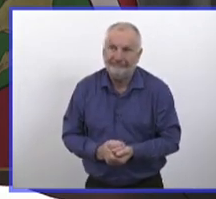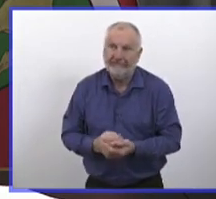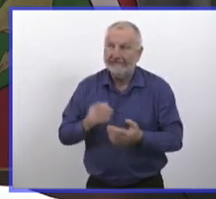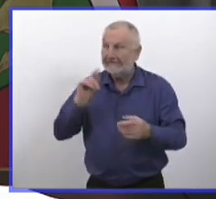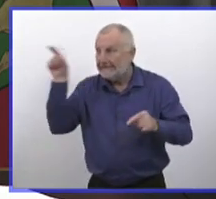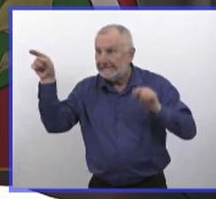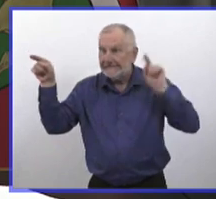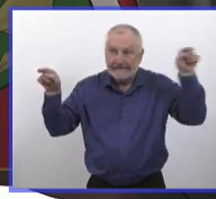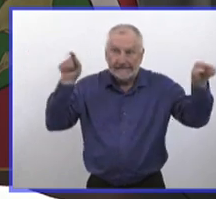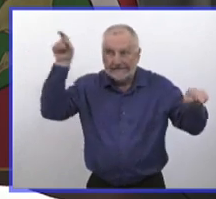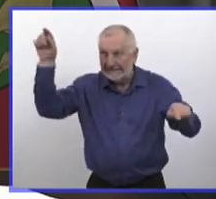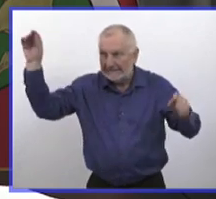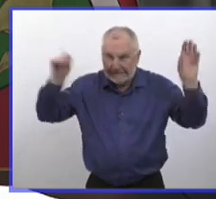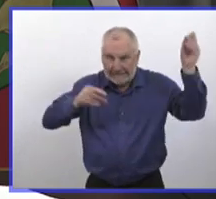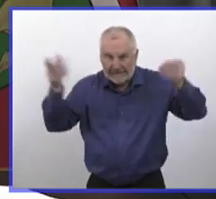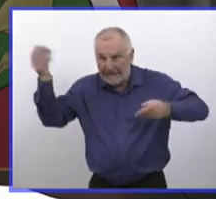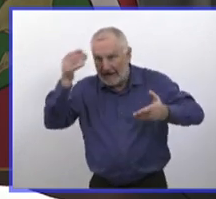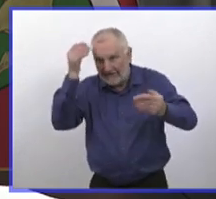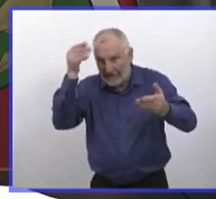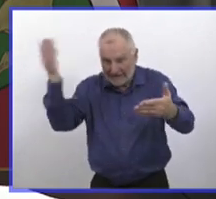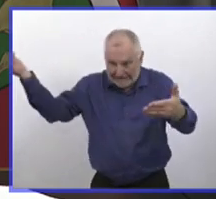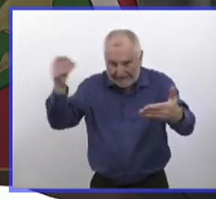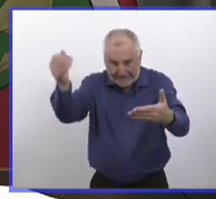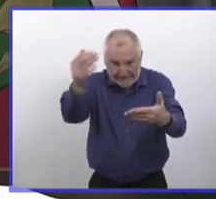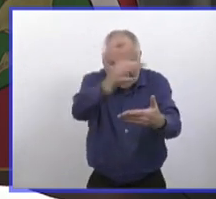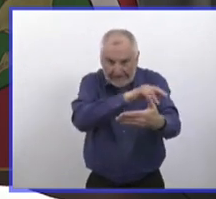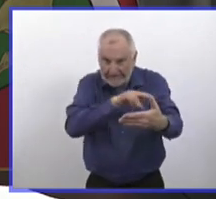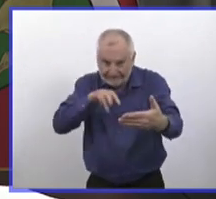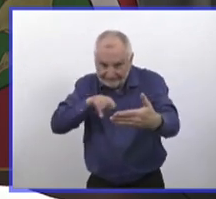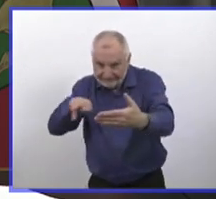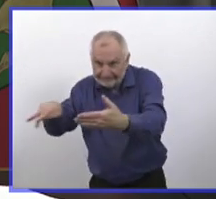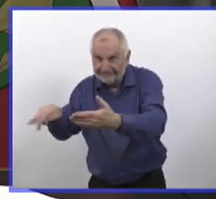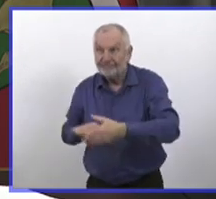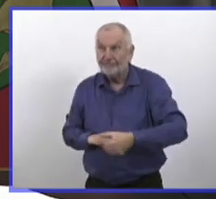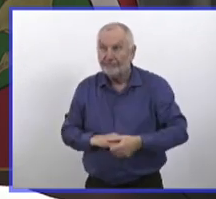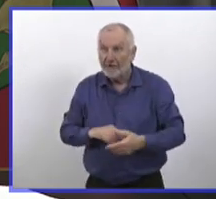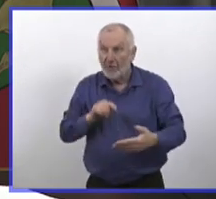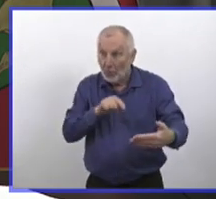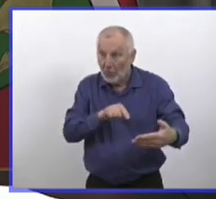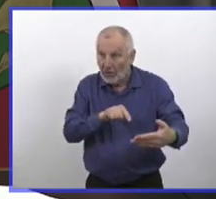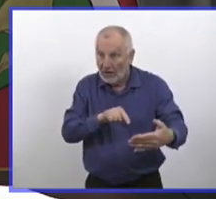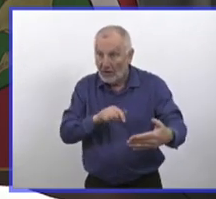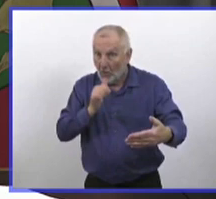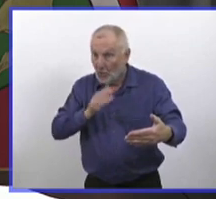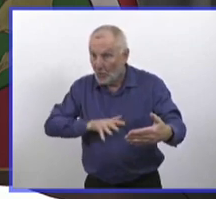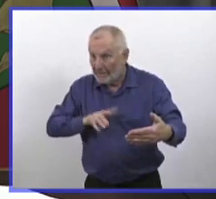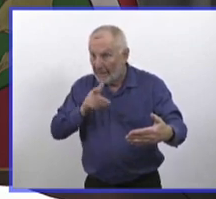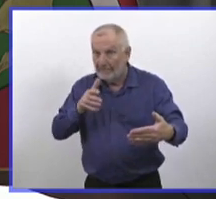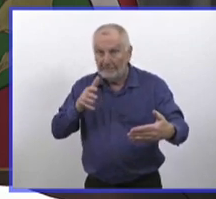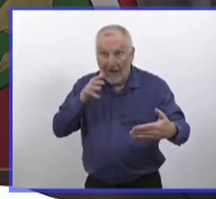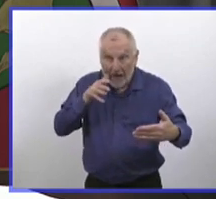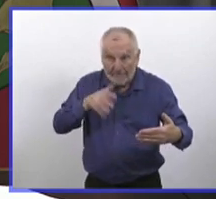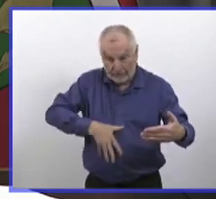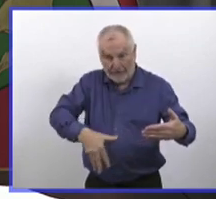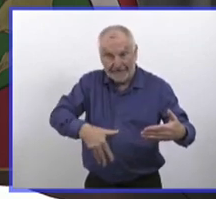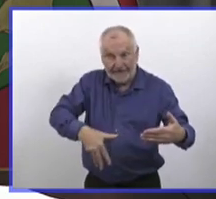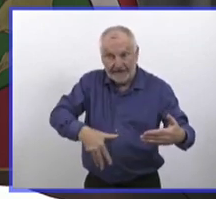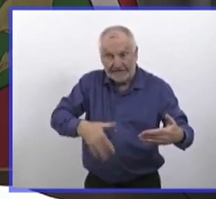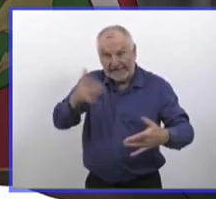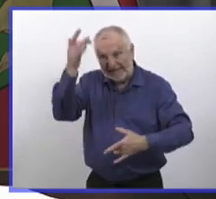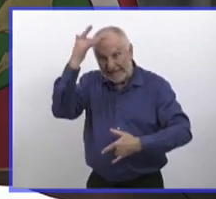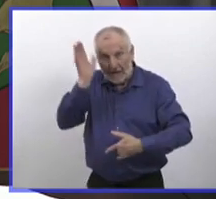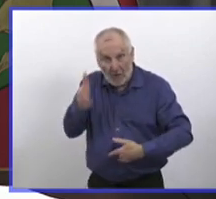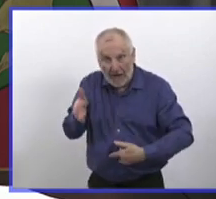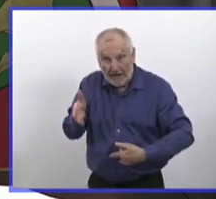any negative outcomes for the baby, for the person who's pregnant, and similarly, nothing that